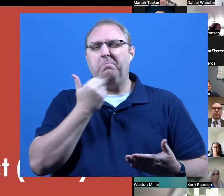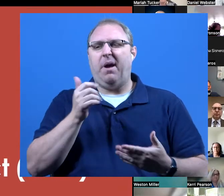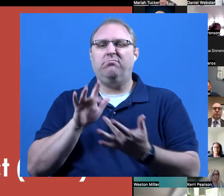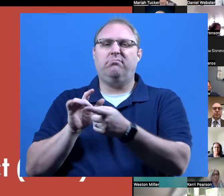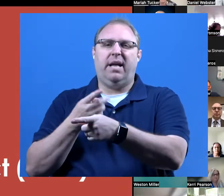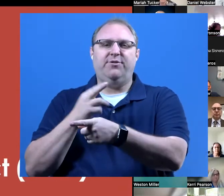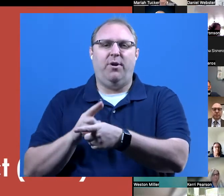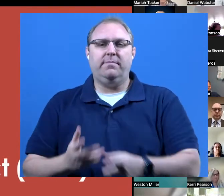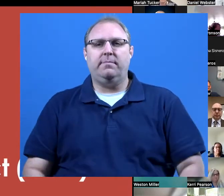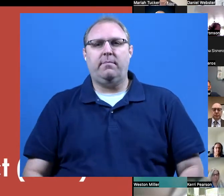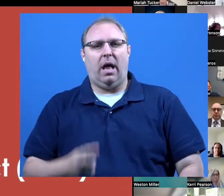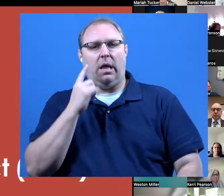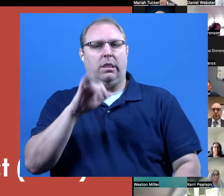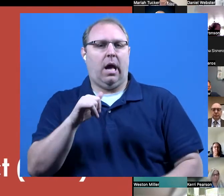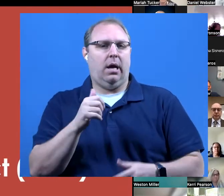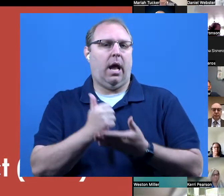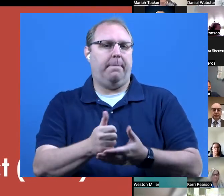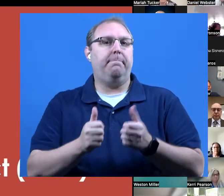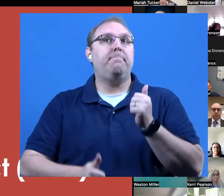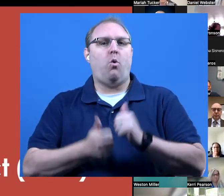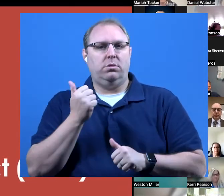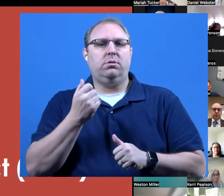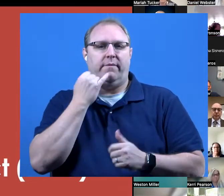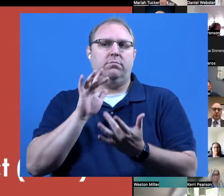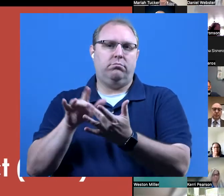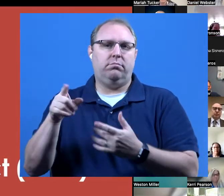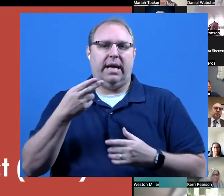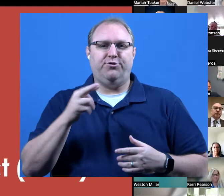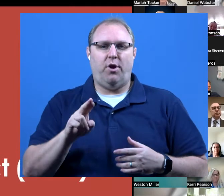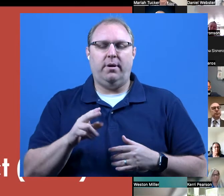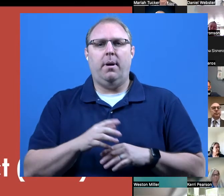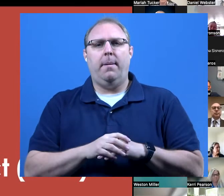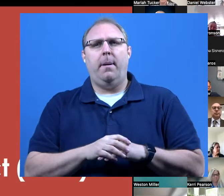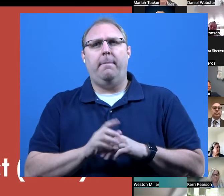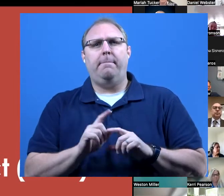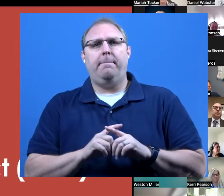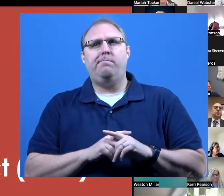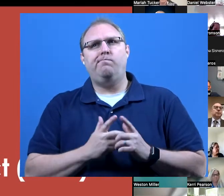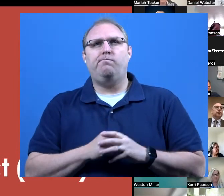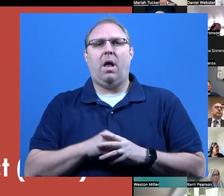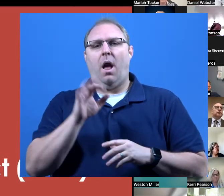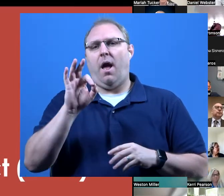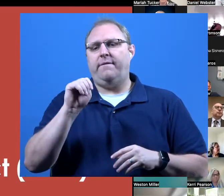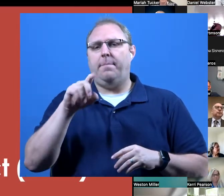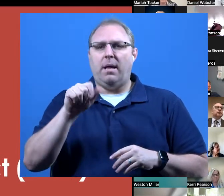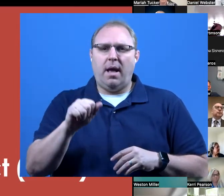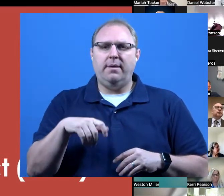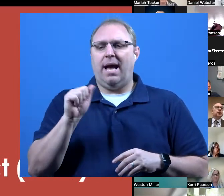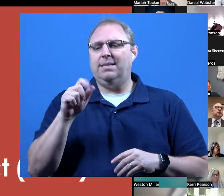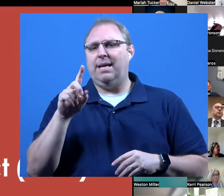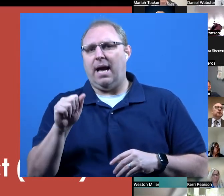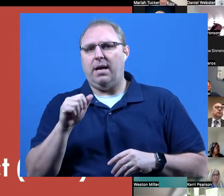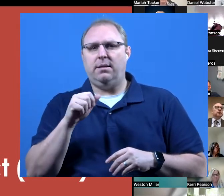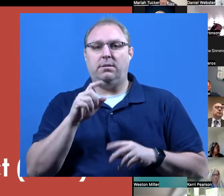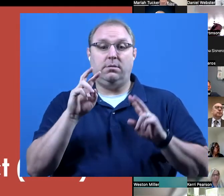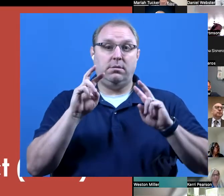these FMLA, ADA, and these other topics, we wanted to give you kind of an overview of what is the most important thing that you as a